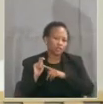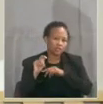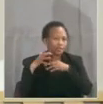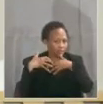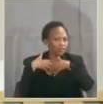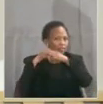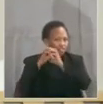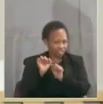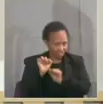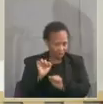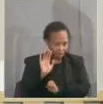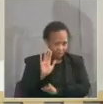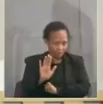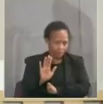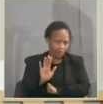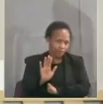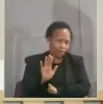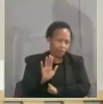establishment,